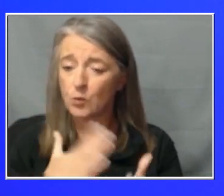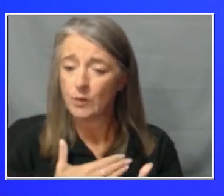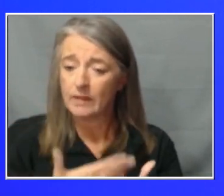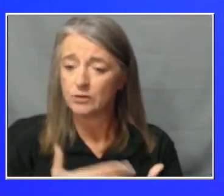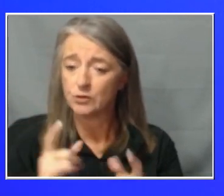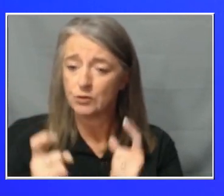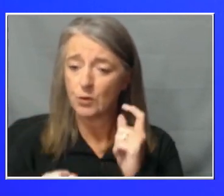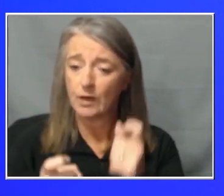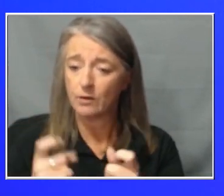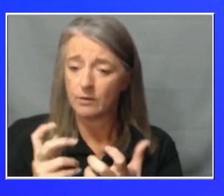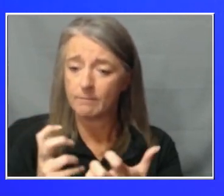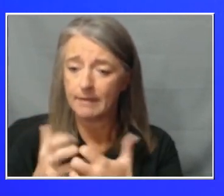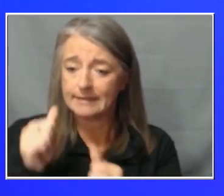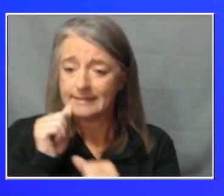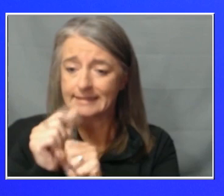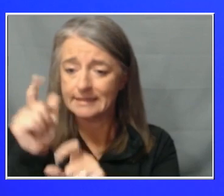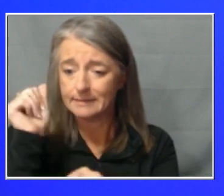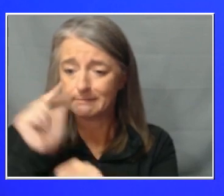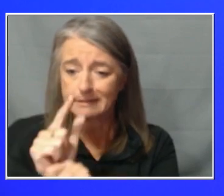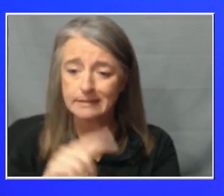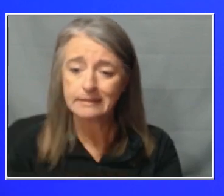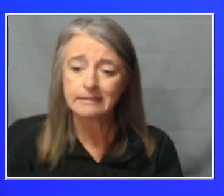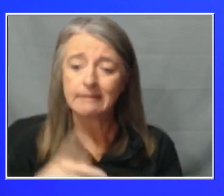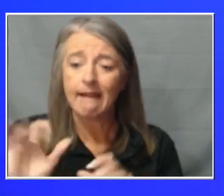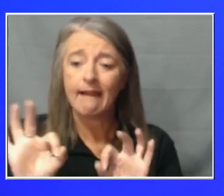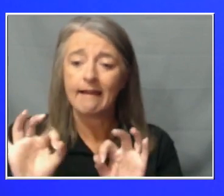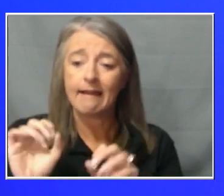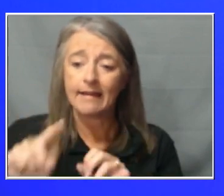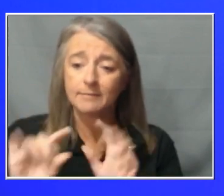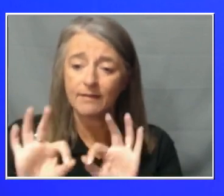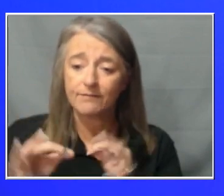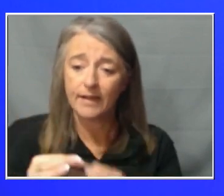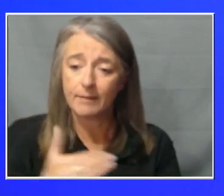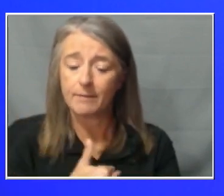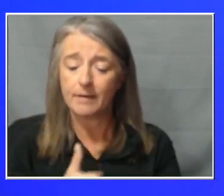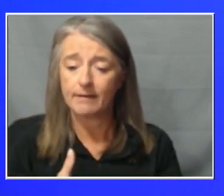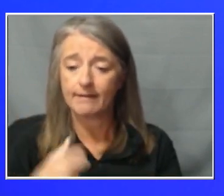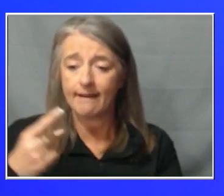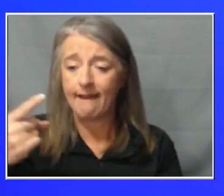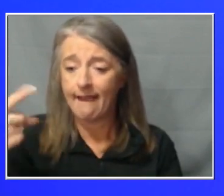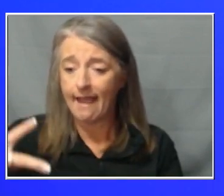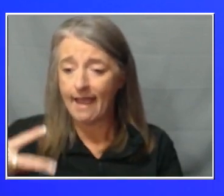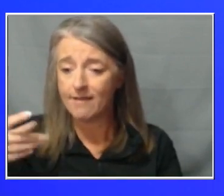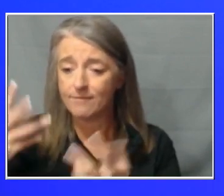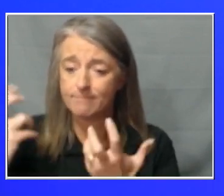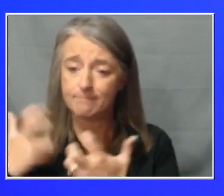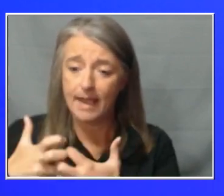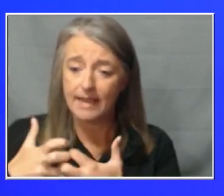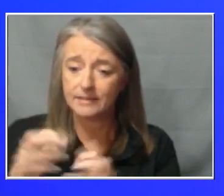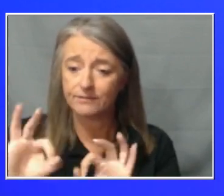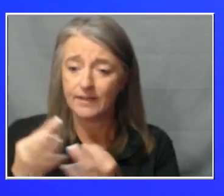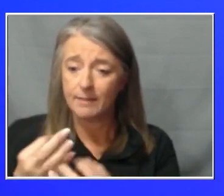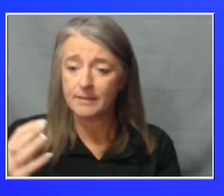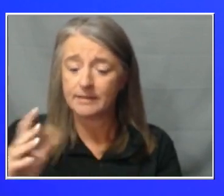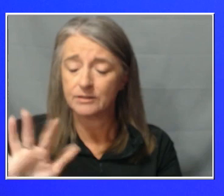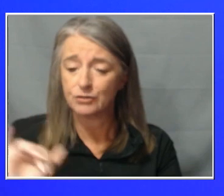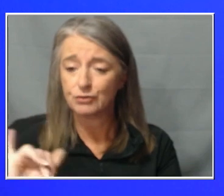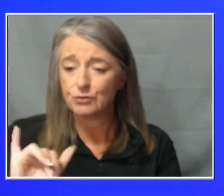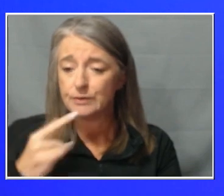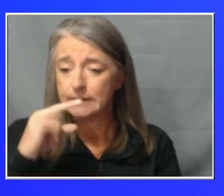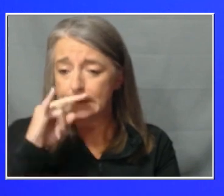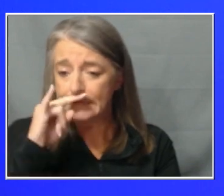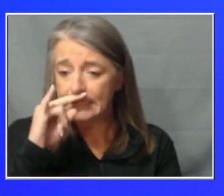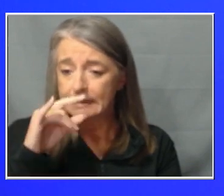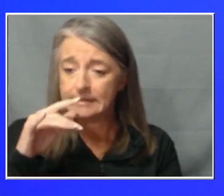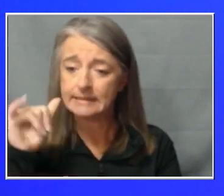want to match siblings, so we're asking about family members. We look at half-matched family members as well. So we're looking at kids, at